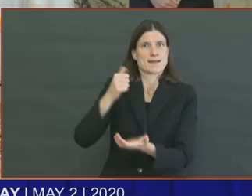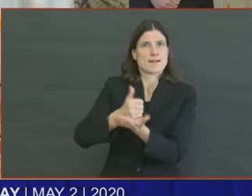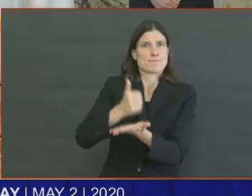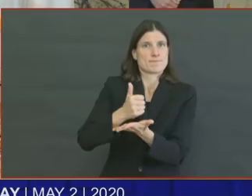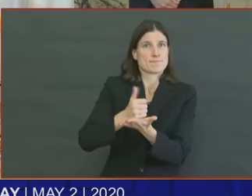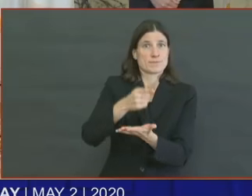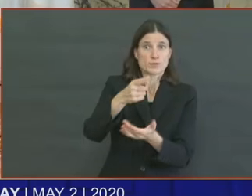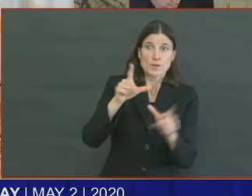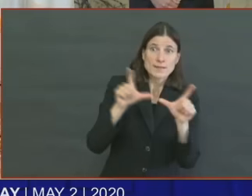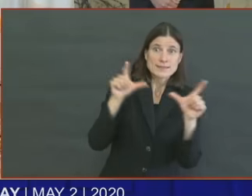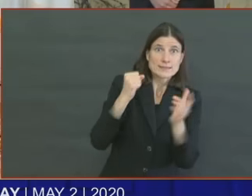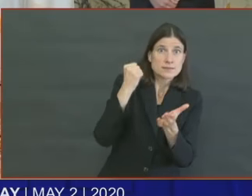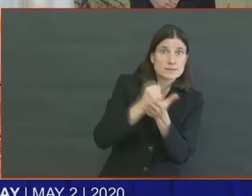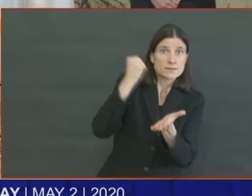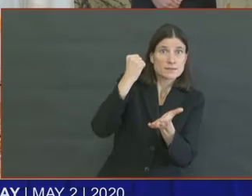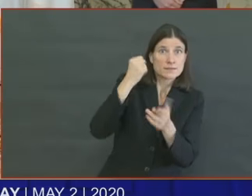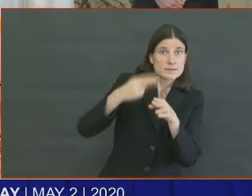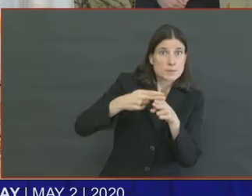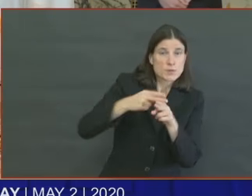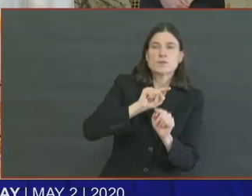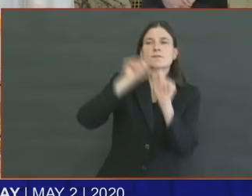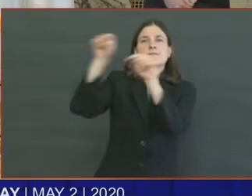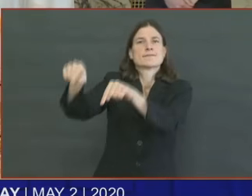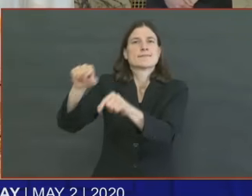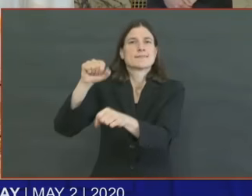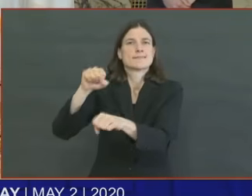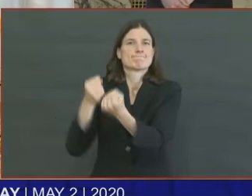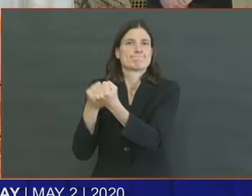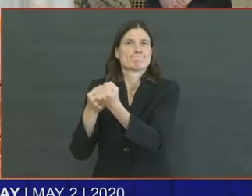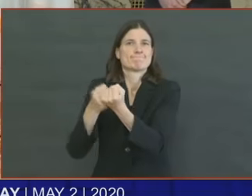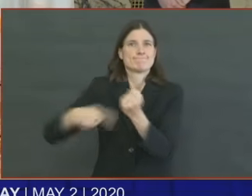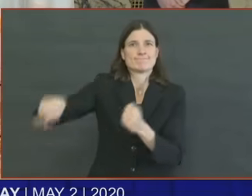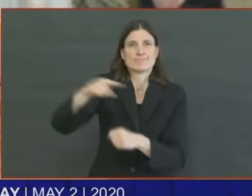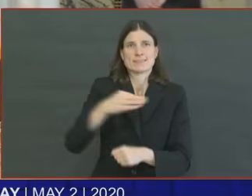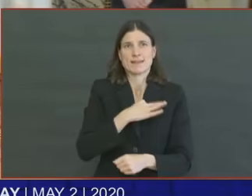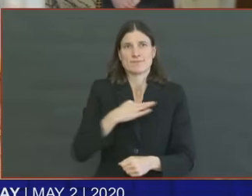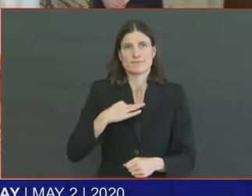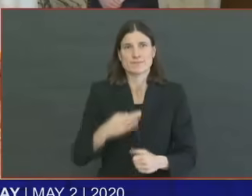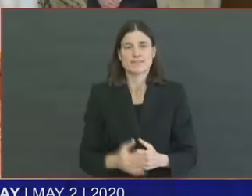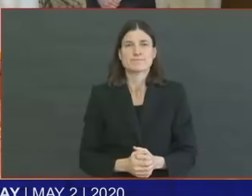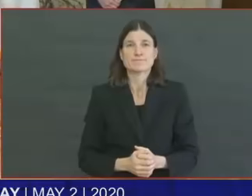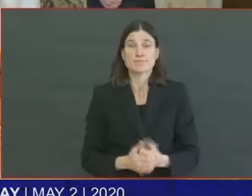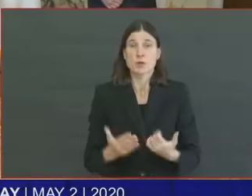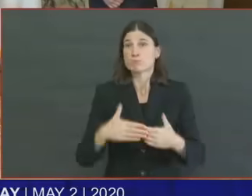So with that, we are going to get started with questions. Thank you.